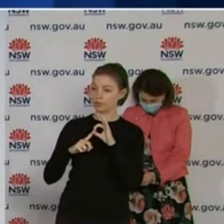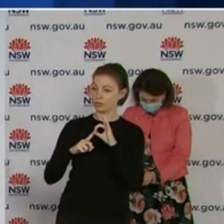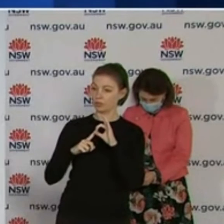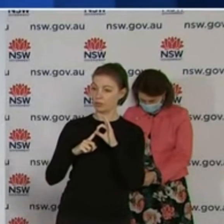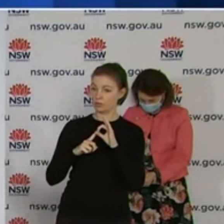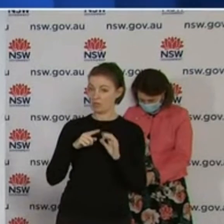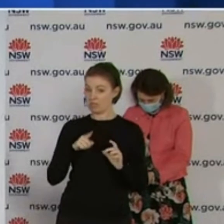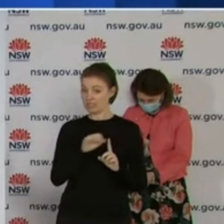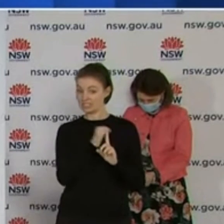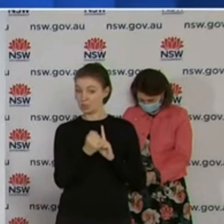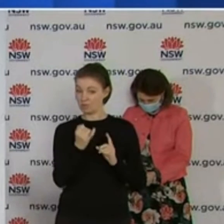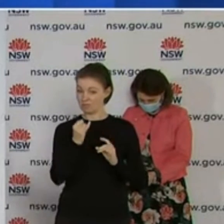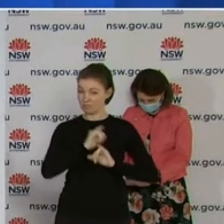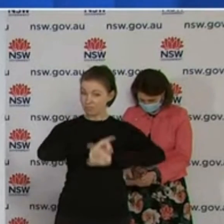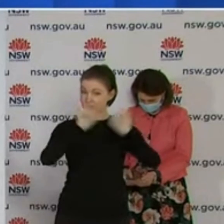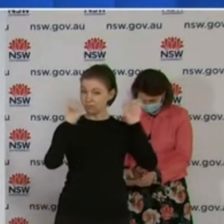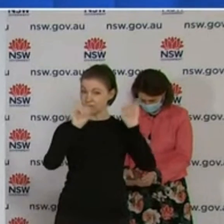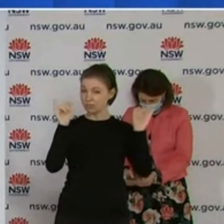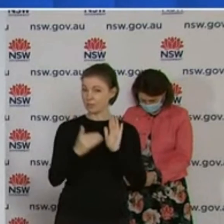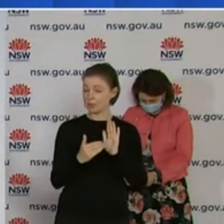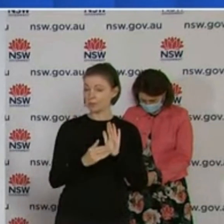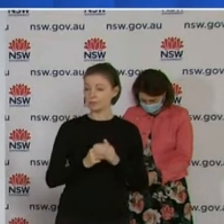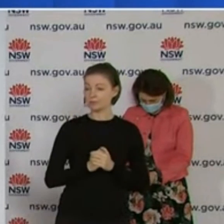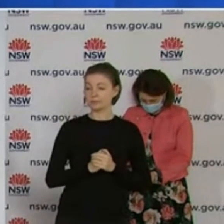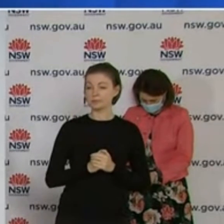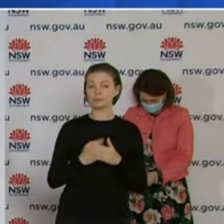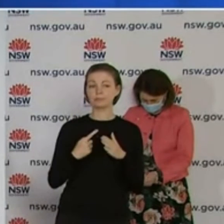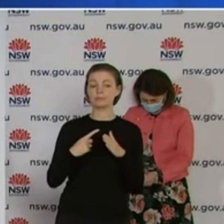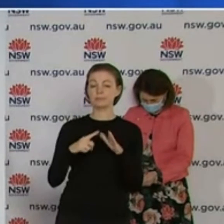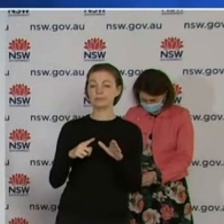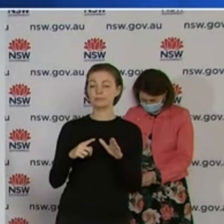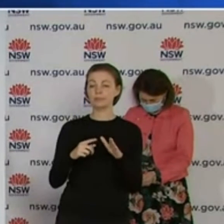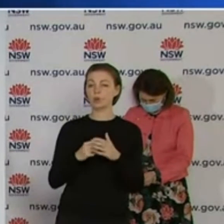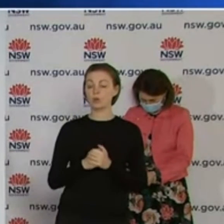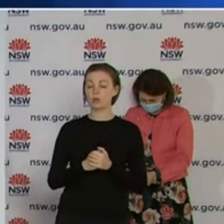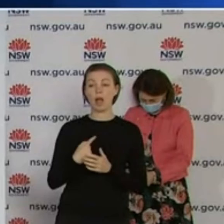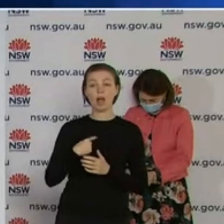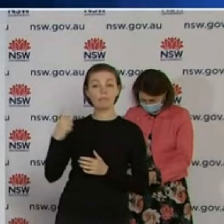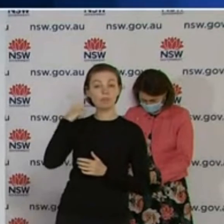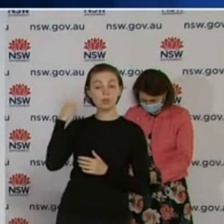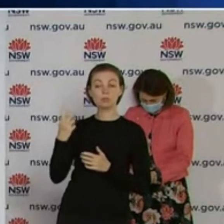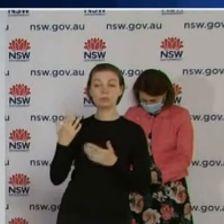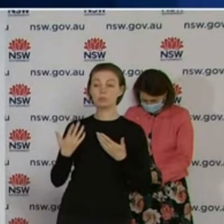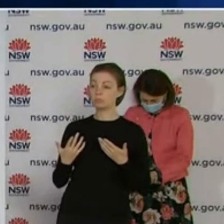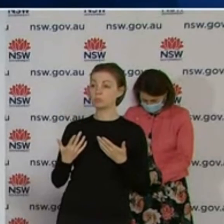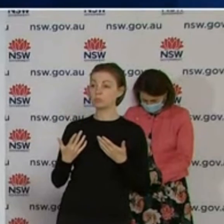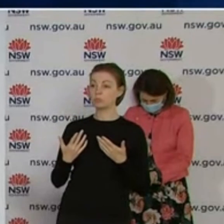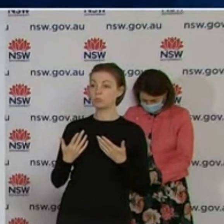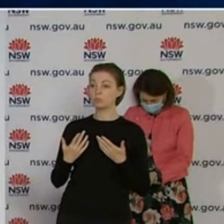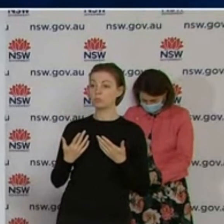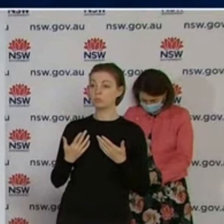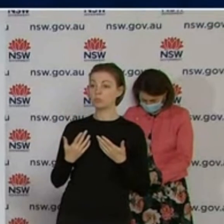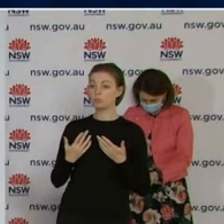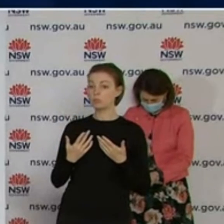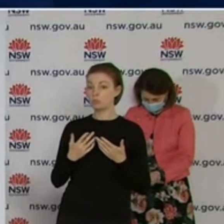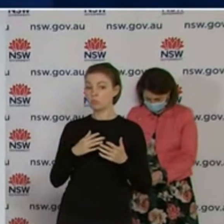that through either the police, the local health district clinical teams, or the contact tracing, we're getting to just about